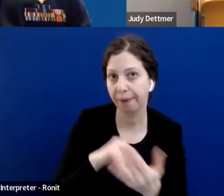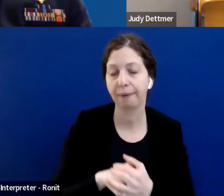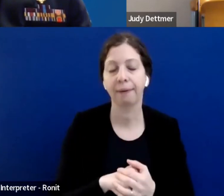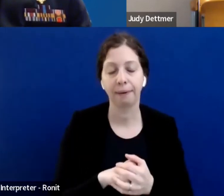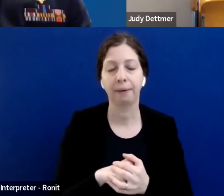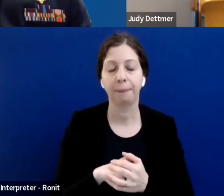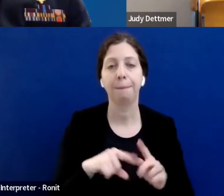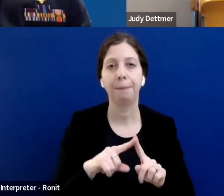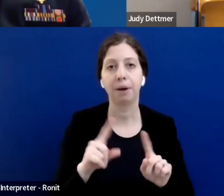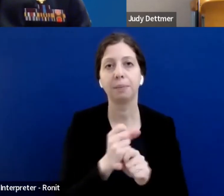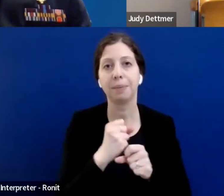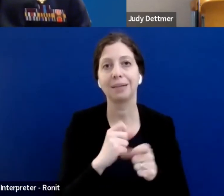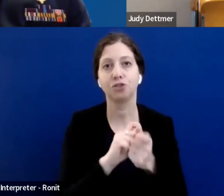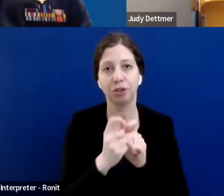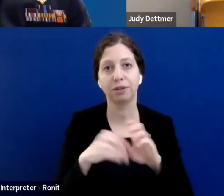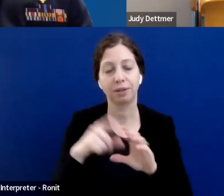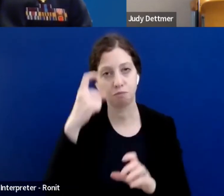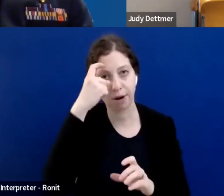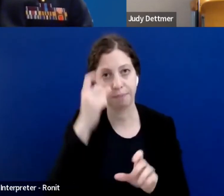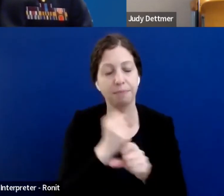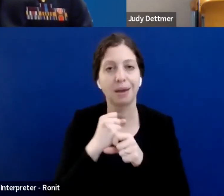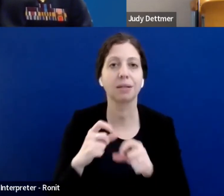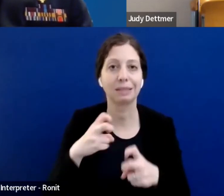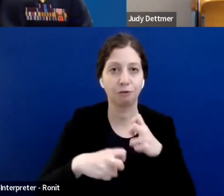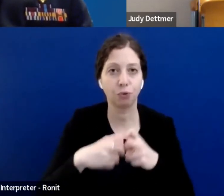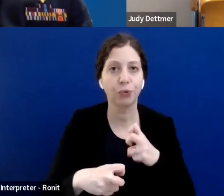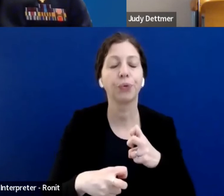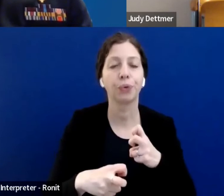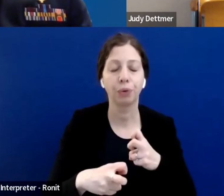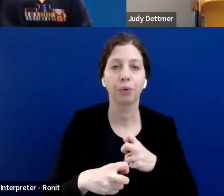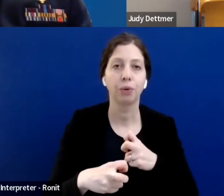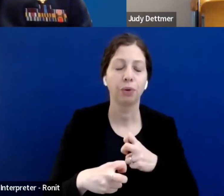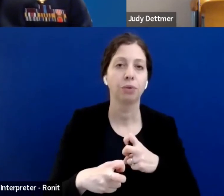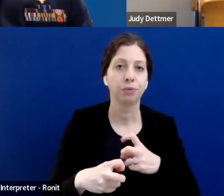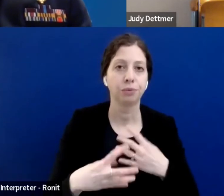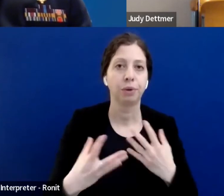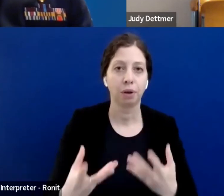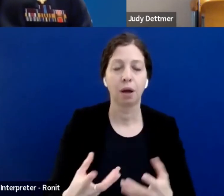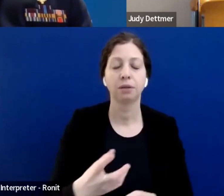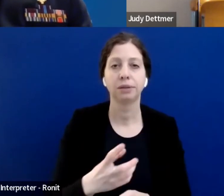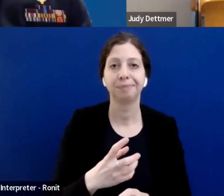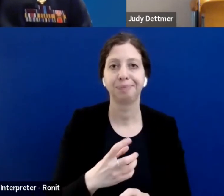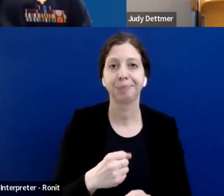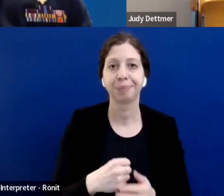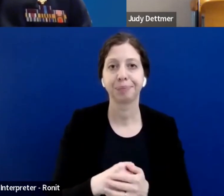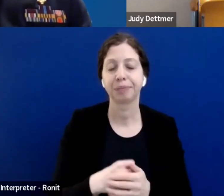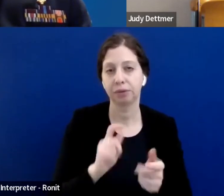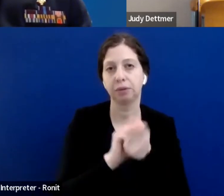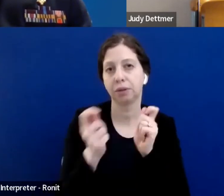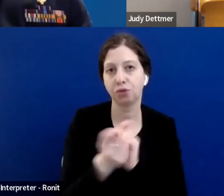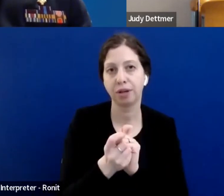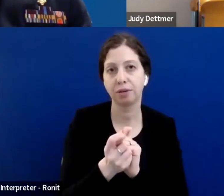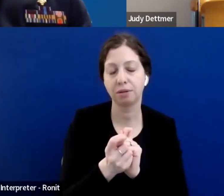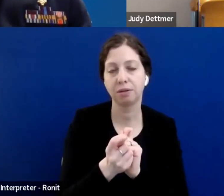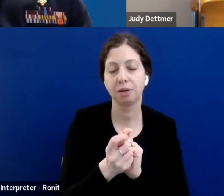it does make changes in the brain that make it very difficult to make, it just changes the way that